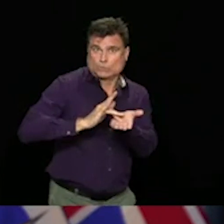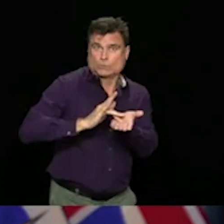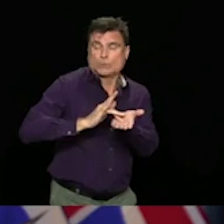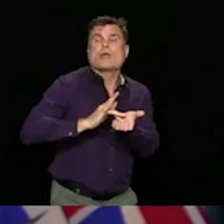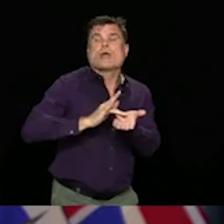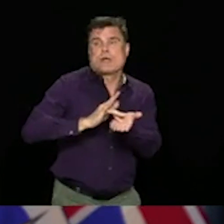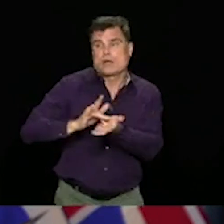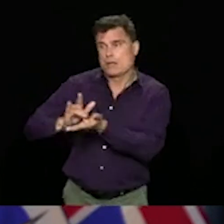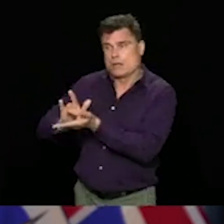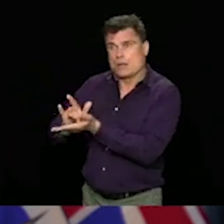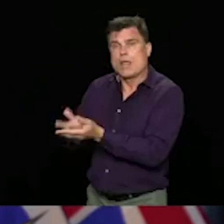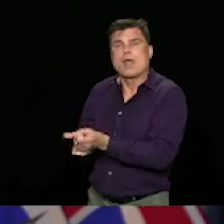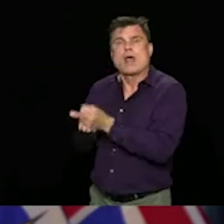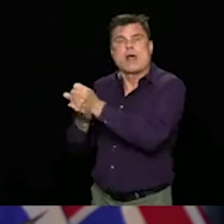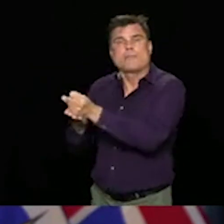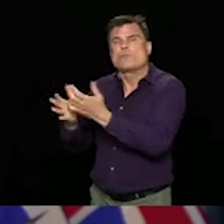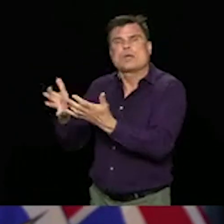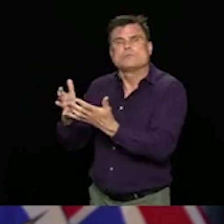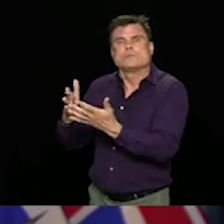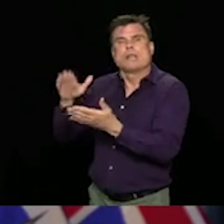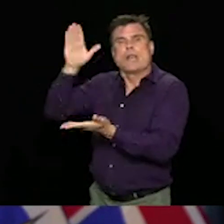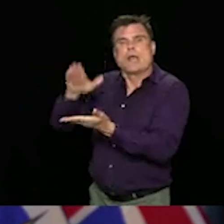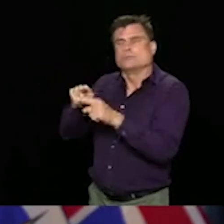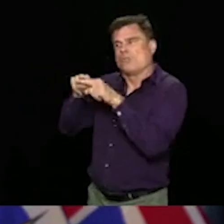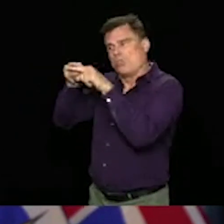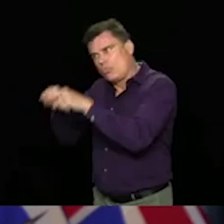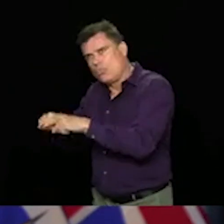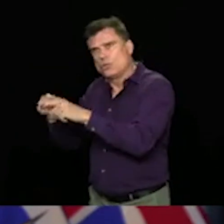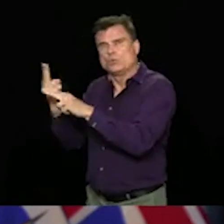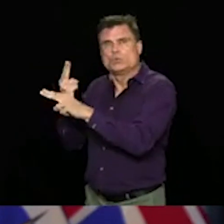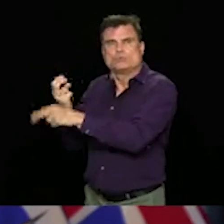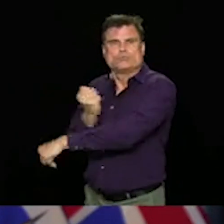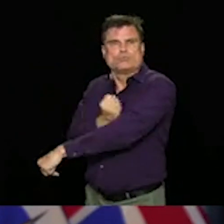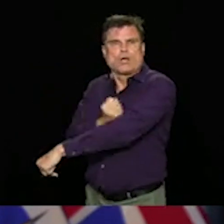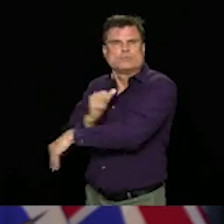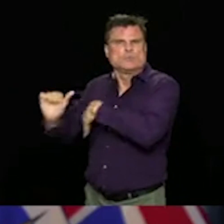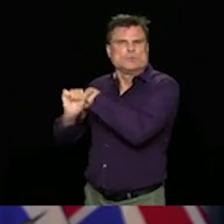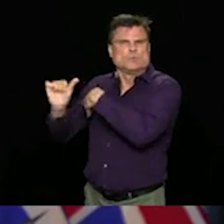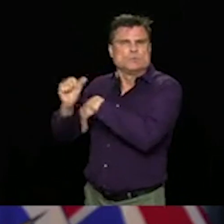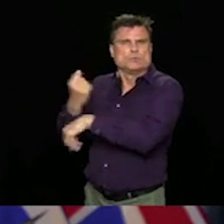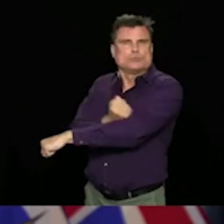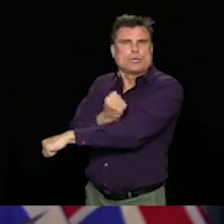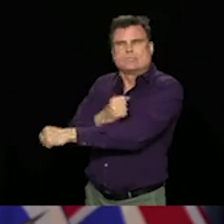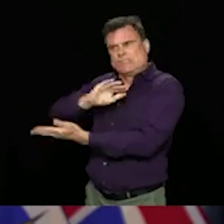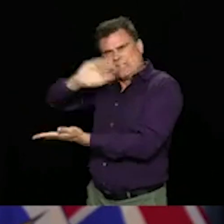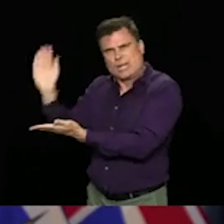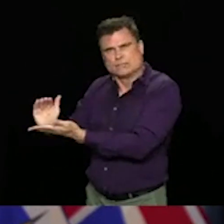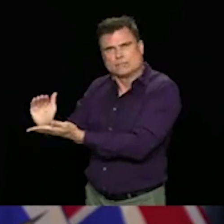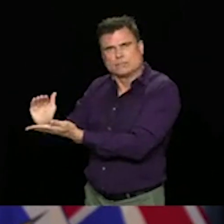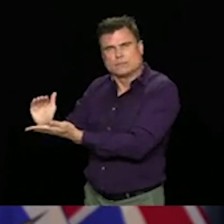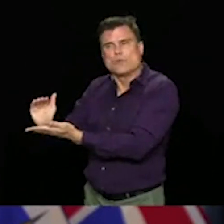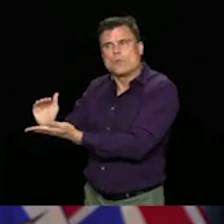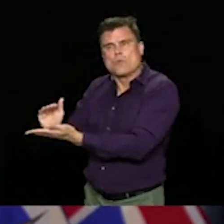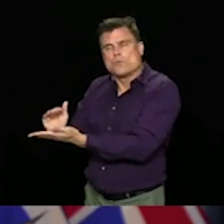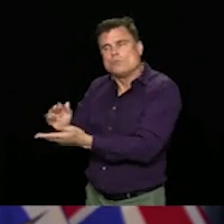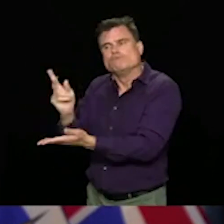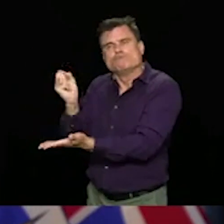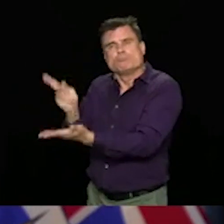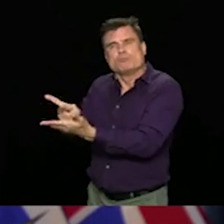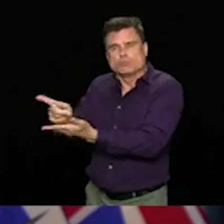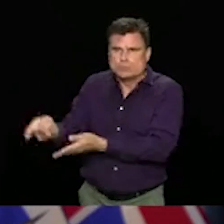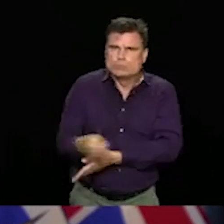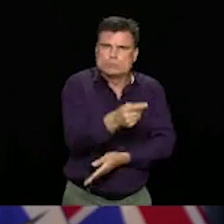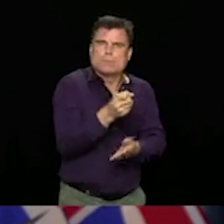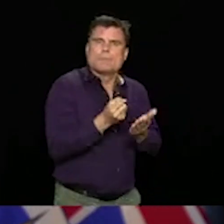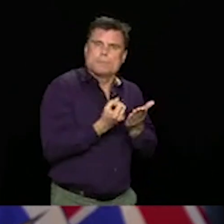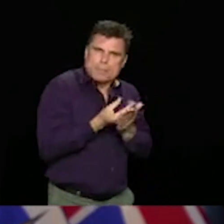your dependence on the drug supply that we know is killing people in this province. And we know that that saves lives.